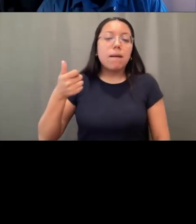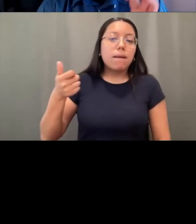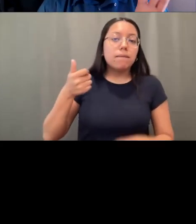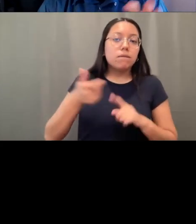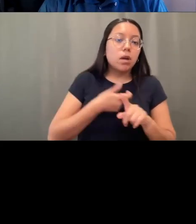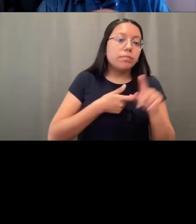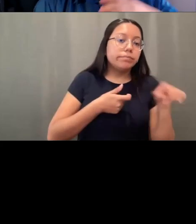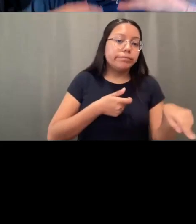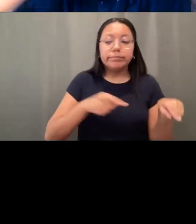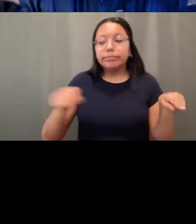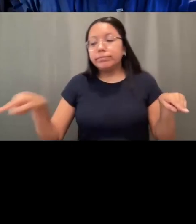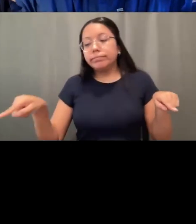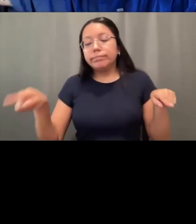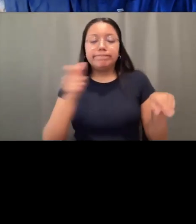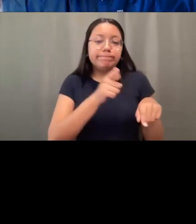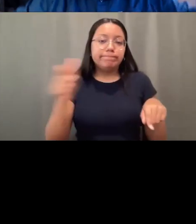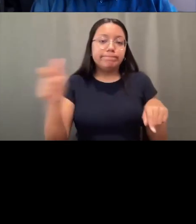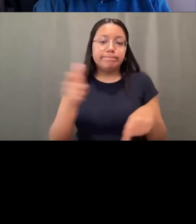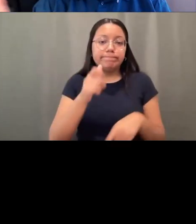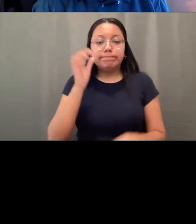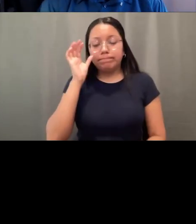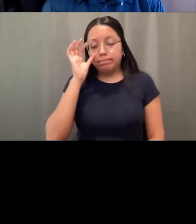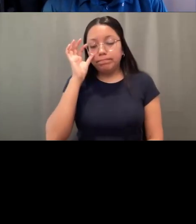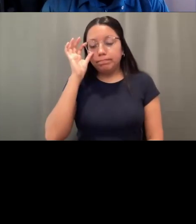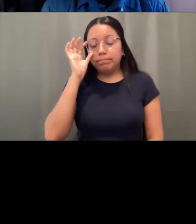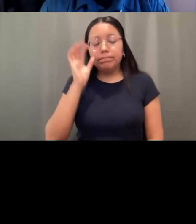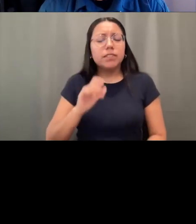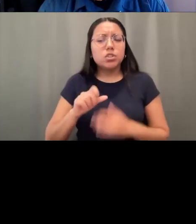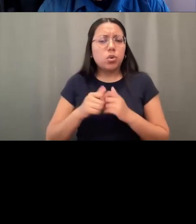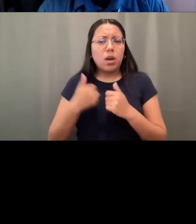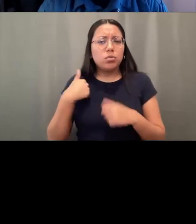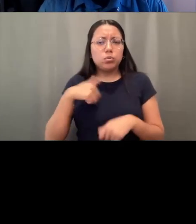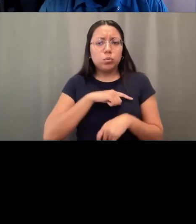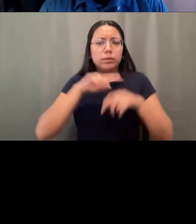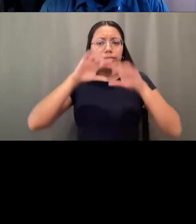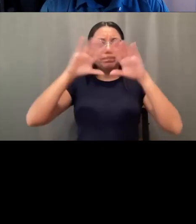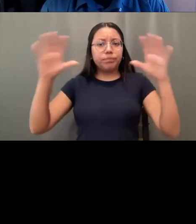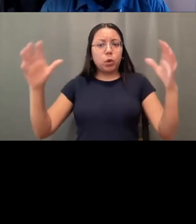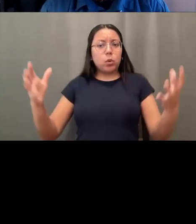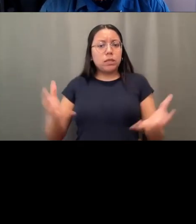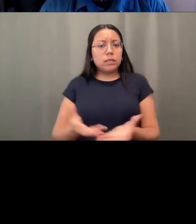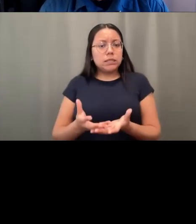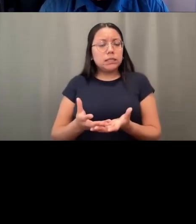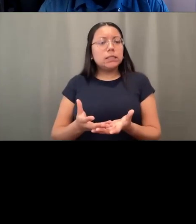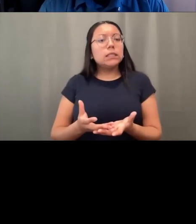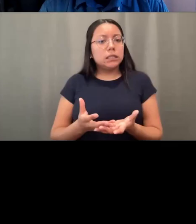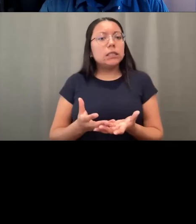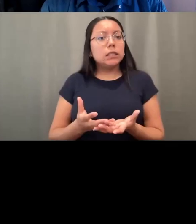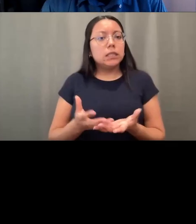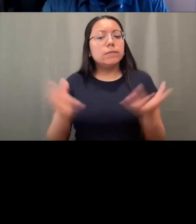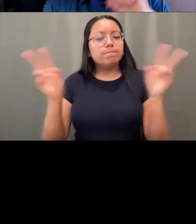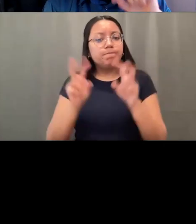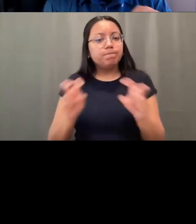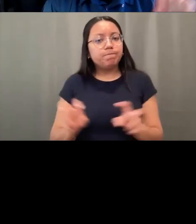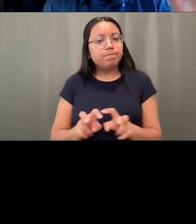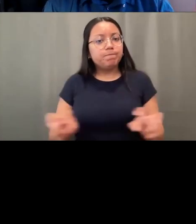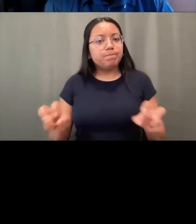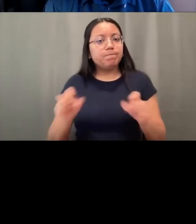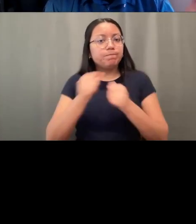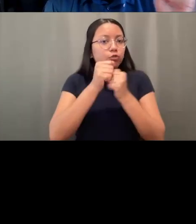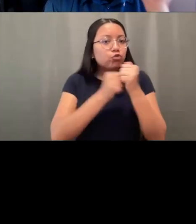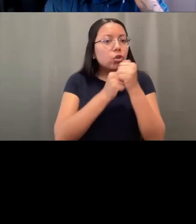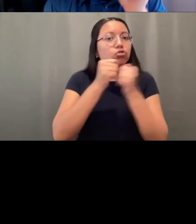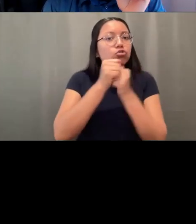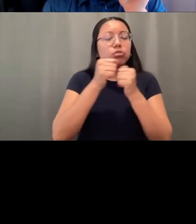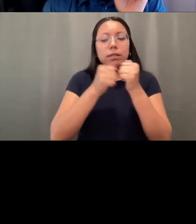are? So how can we kind of look at that holistically and structurally, not just how do we reduce